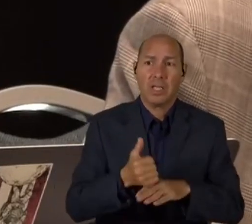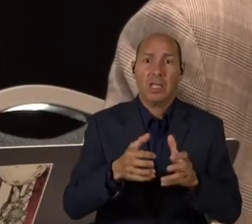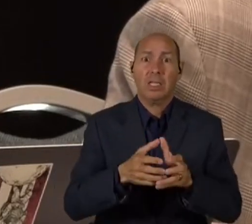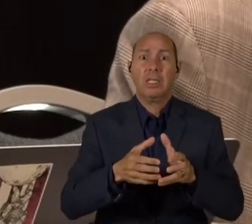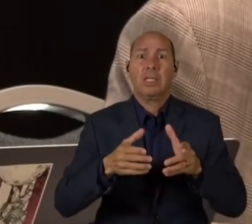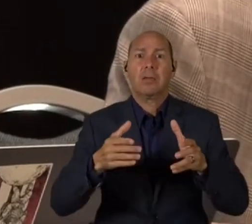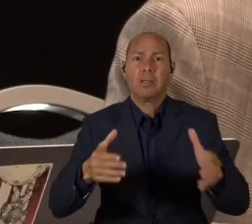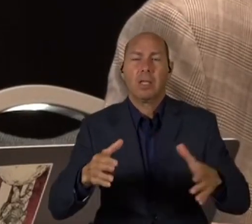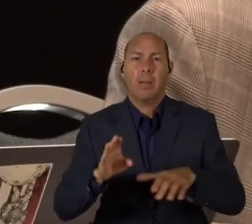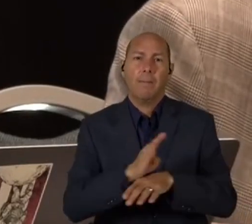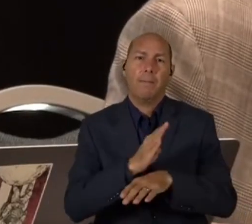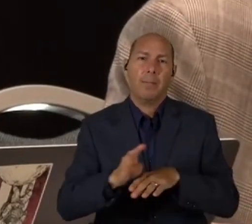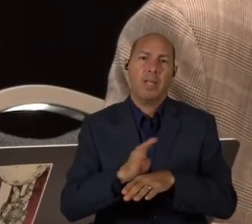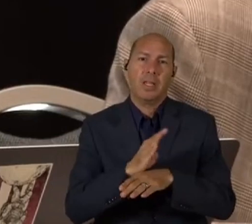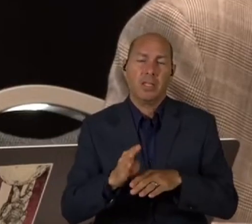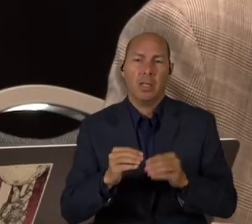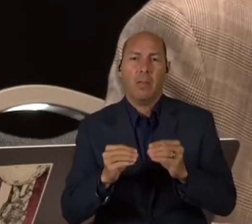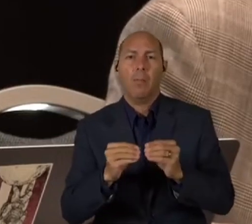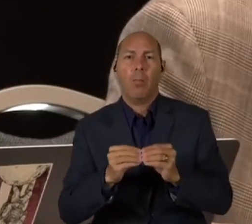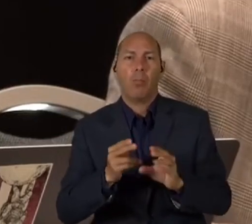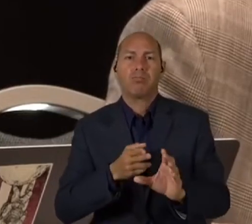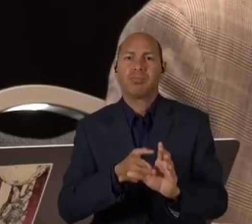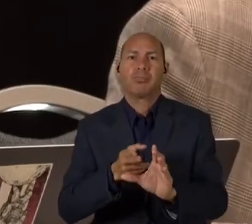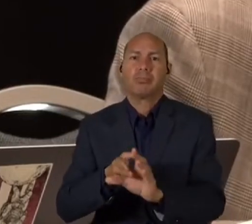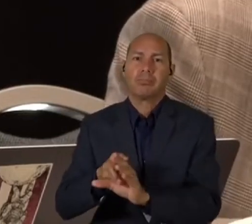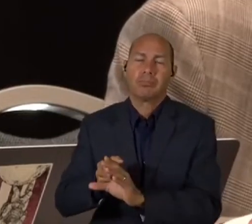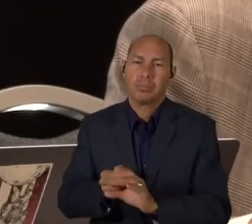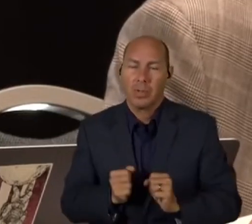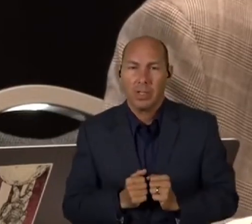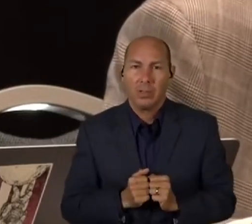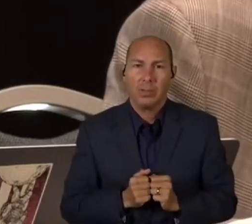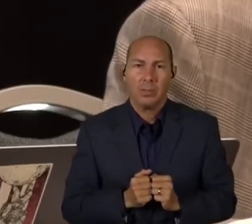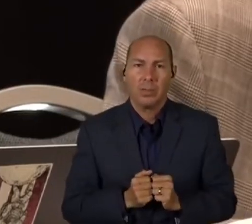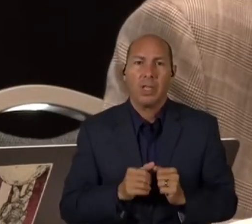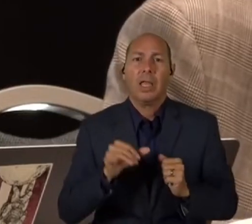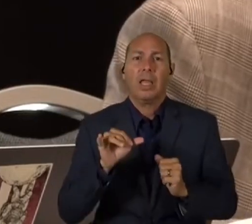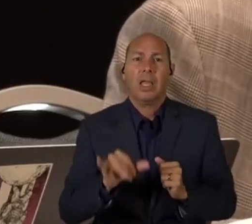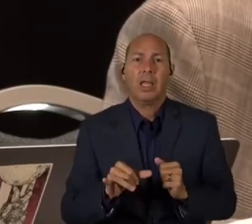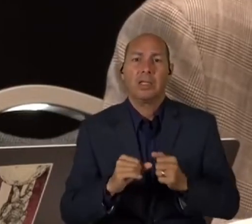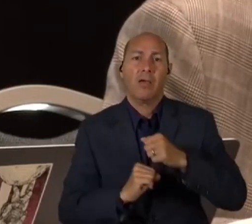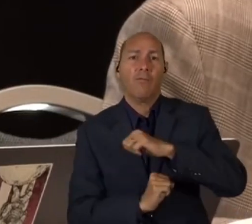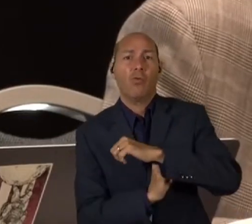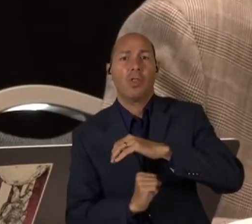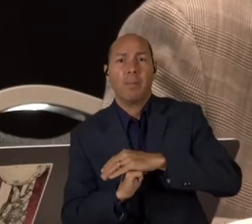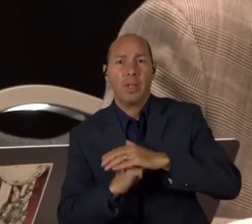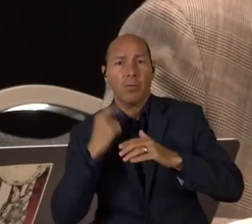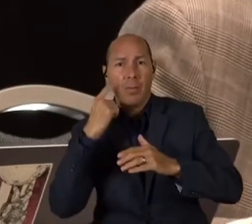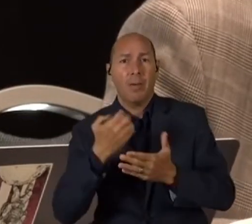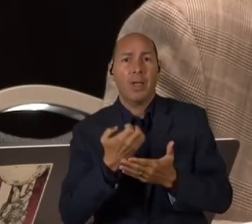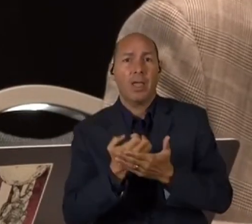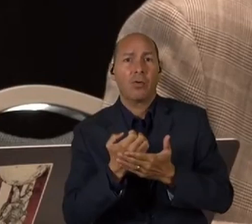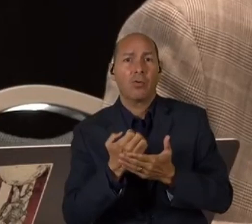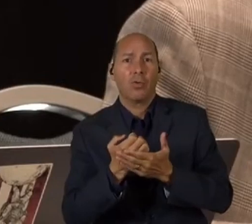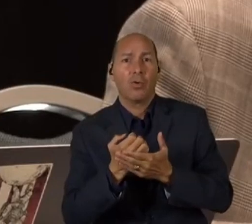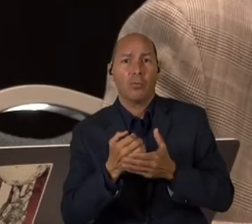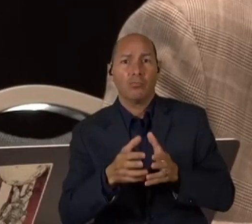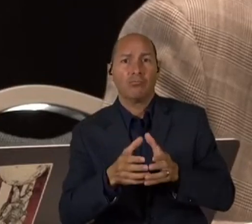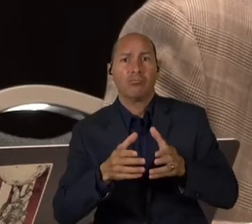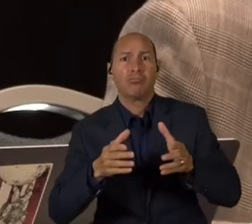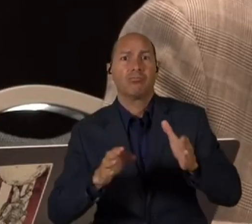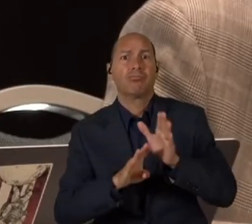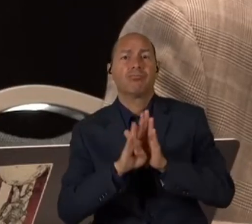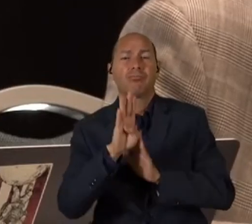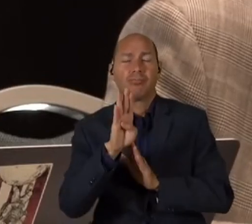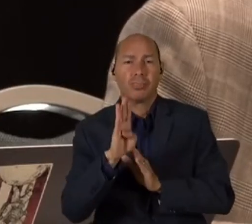participation. These structural reforms are the foundation for economic growth, but we have to go further. Today, Jose